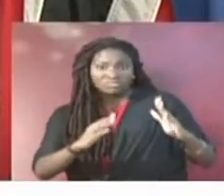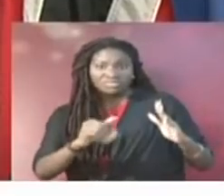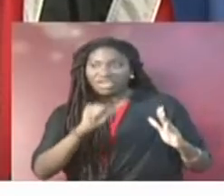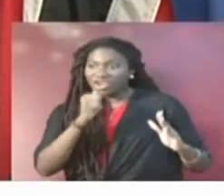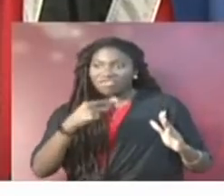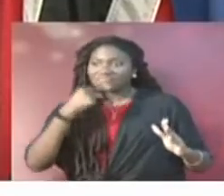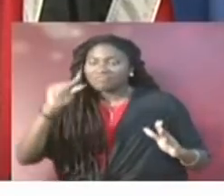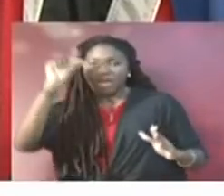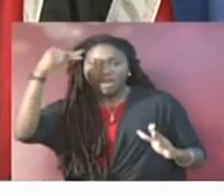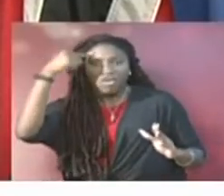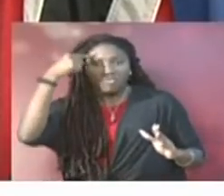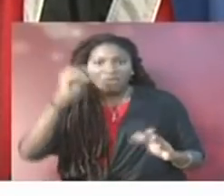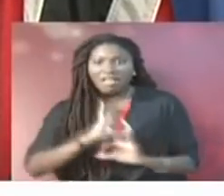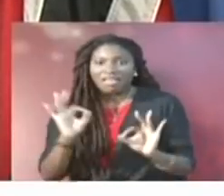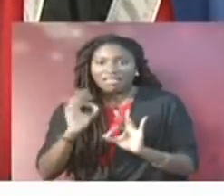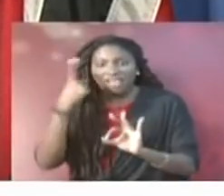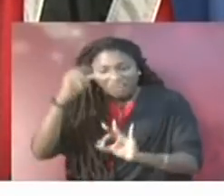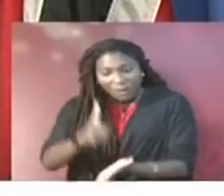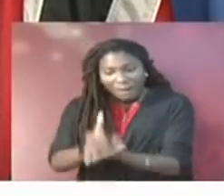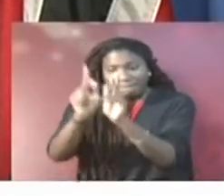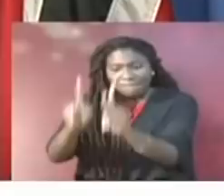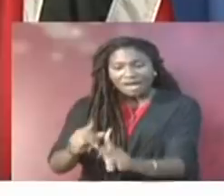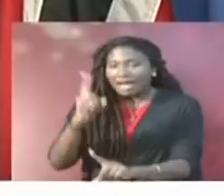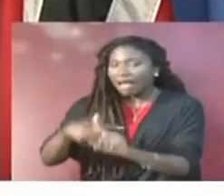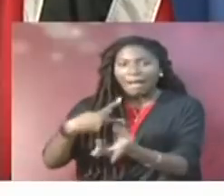tomorrow. We will